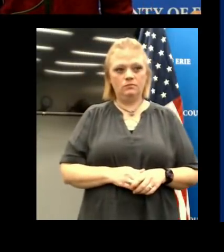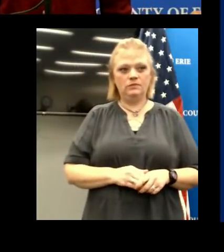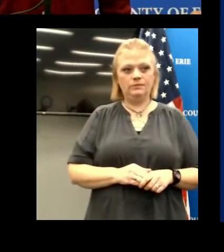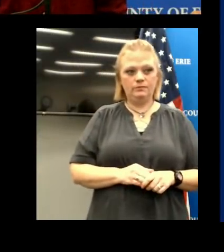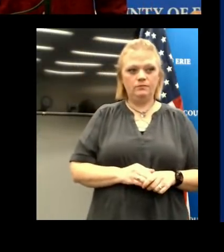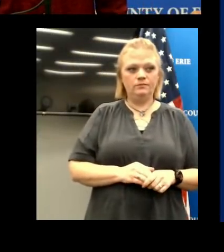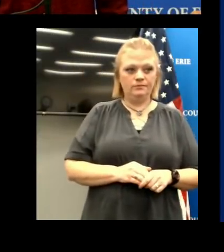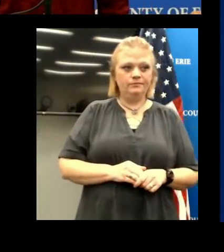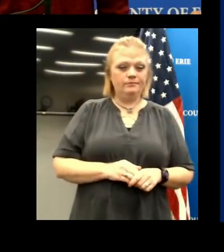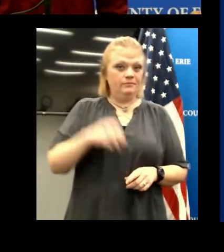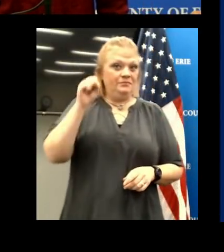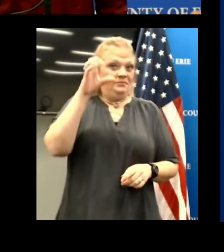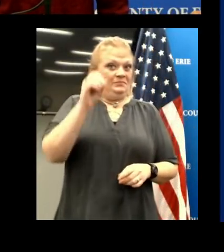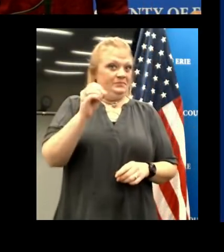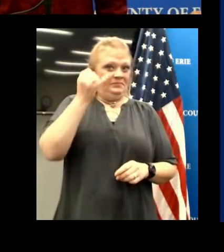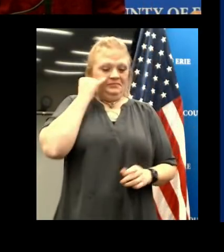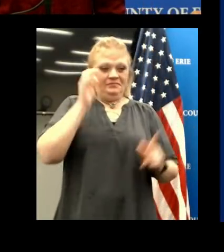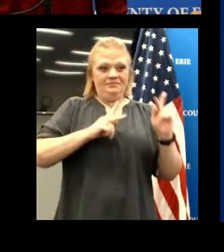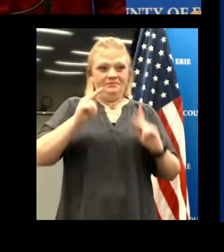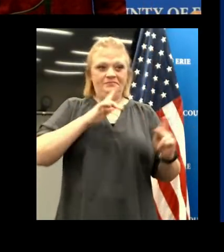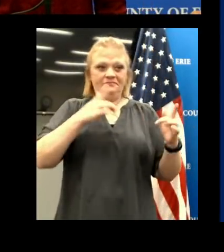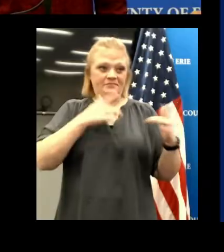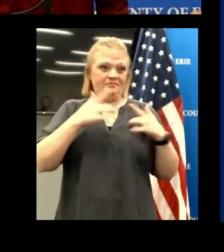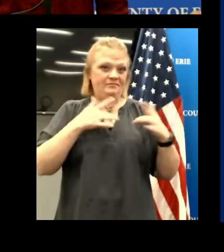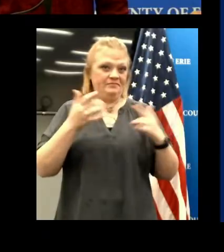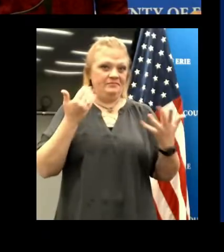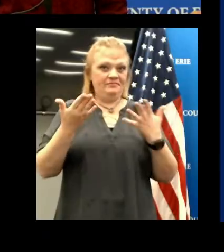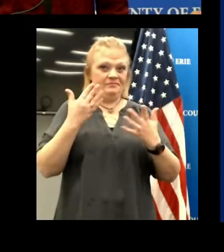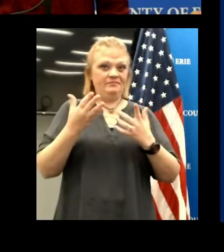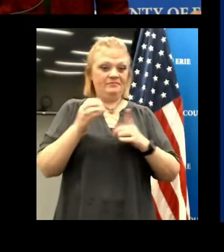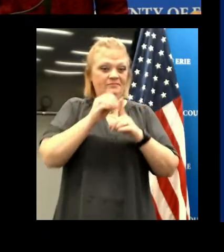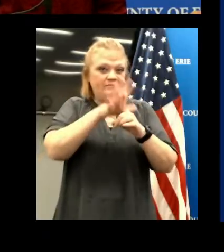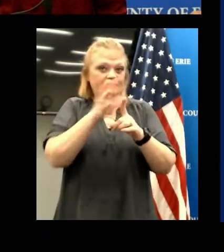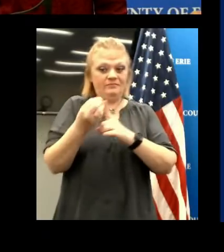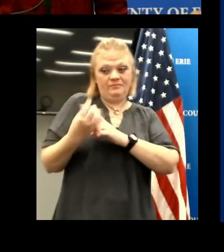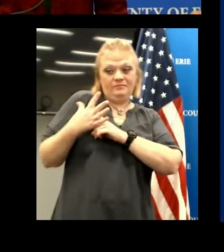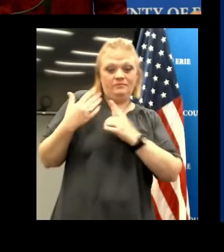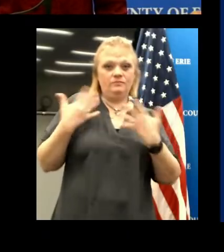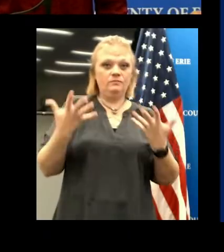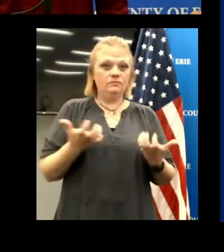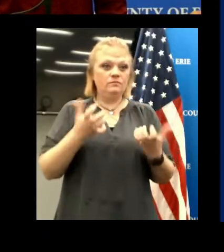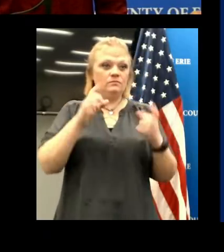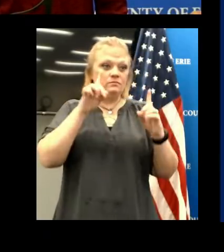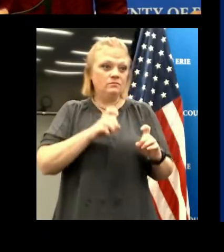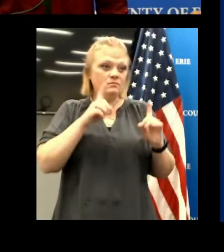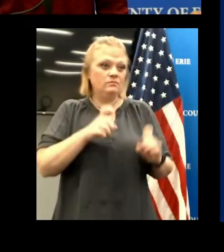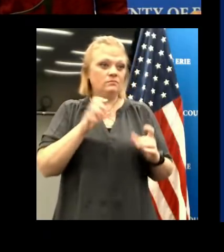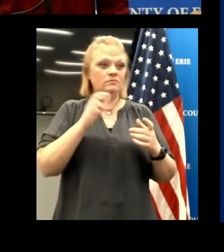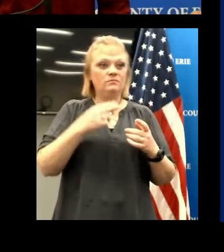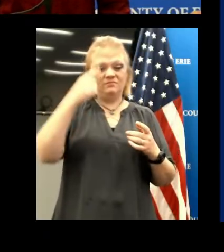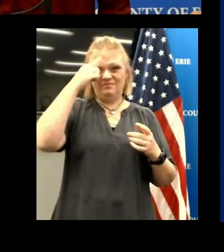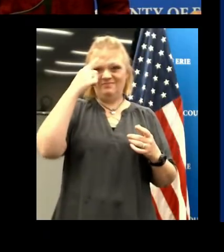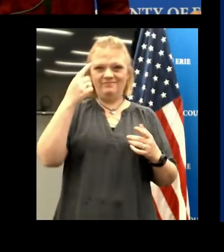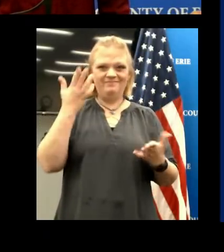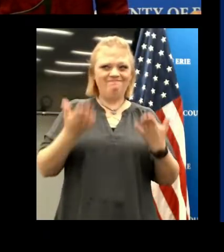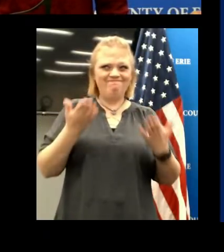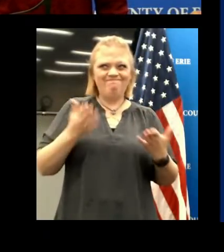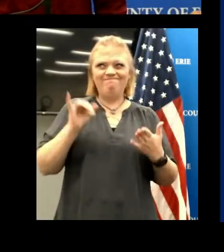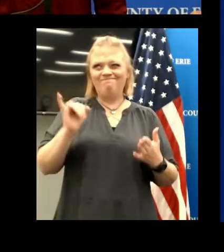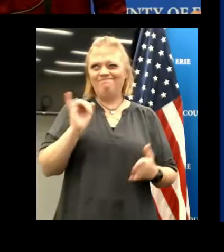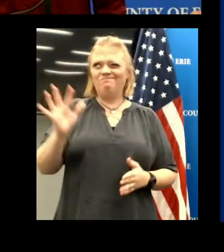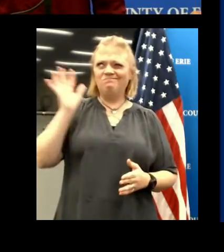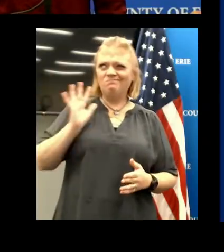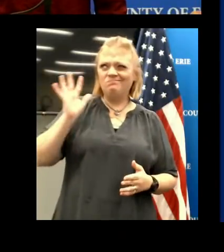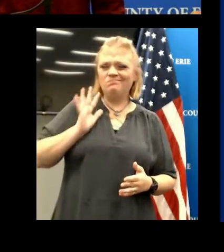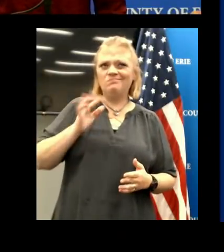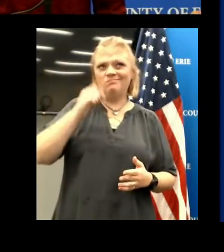if people are concerned that they could have been exposed and they want to get testing, or they think they might have been infected in the past